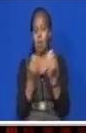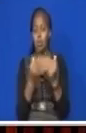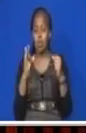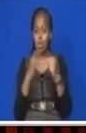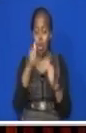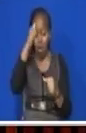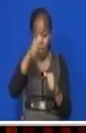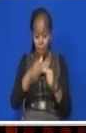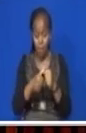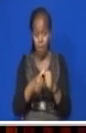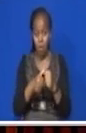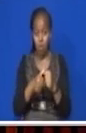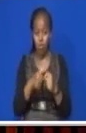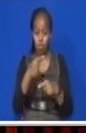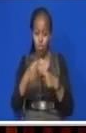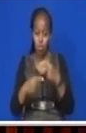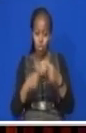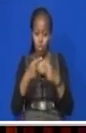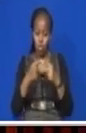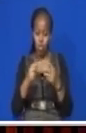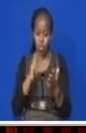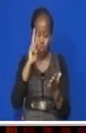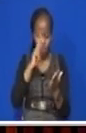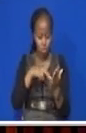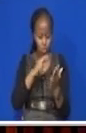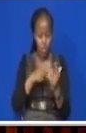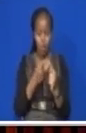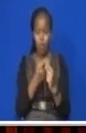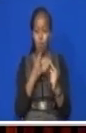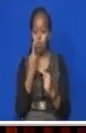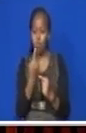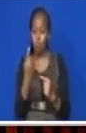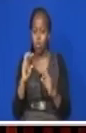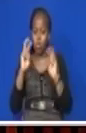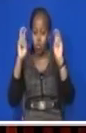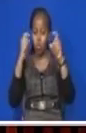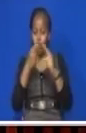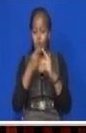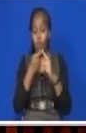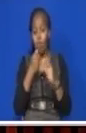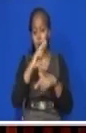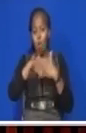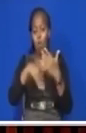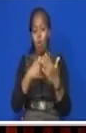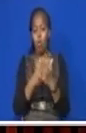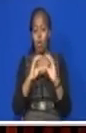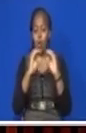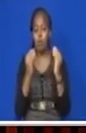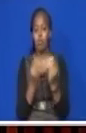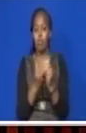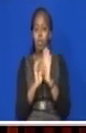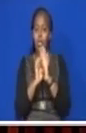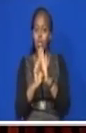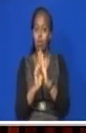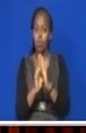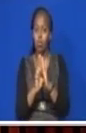studying under topic, then subtopic, for all the classes. For example, physical environment is in